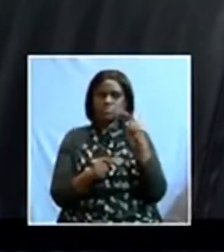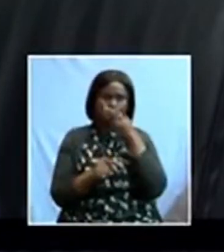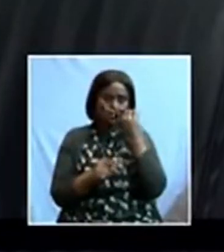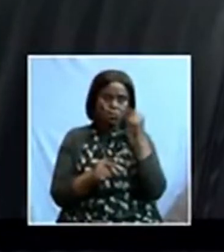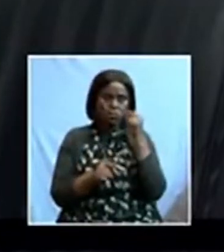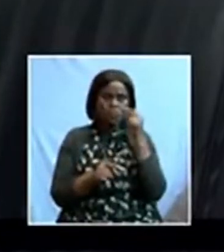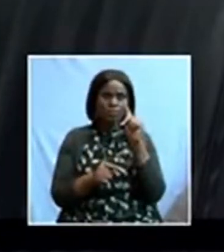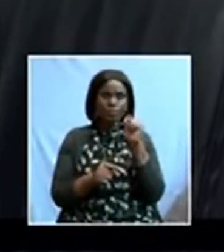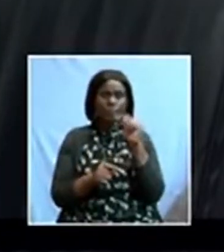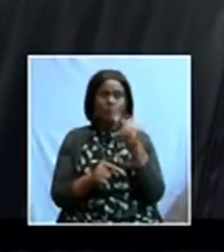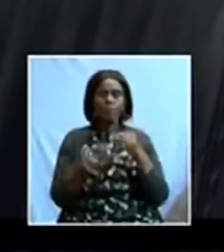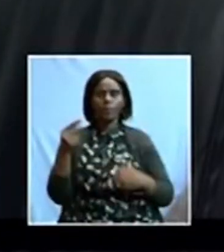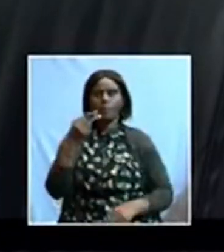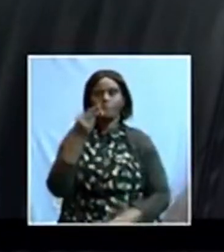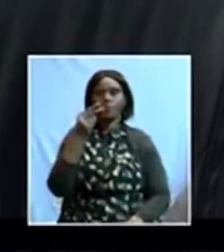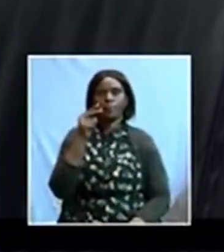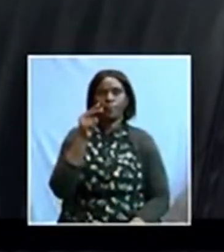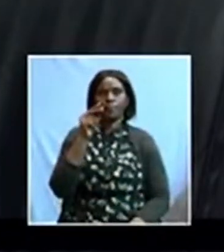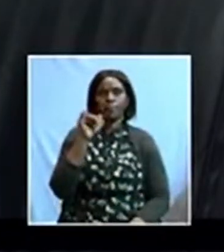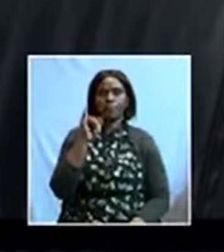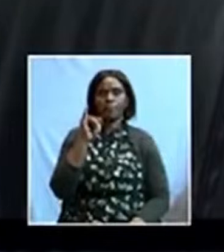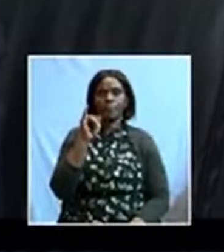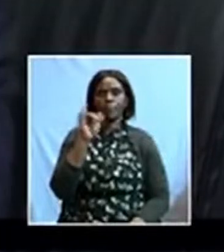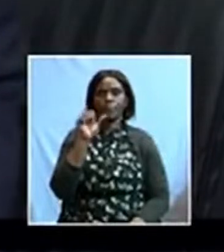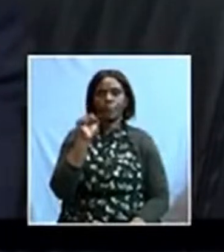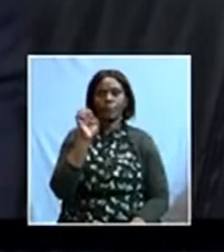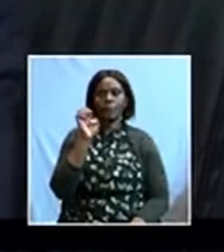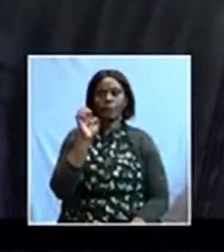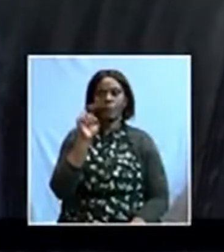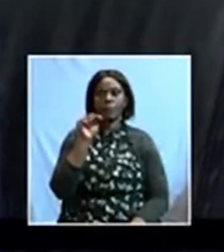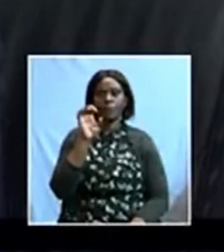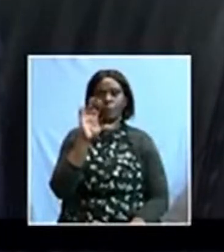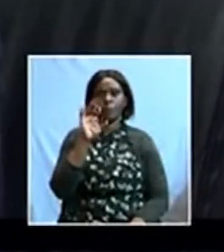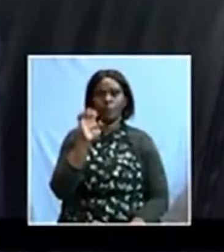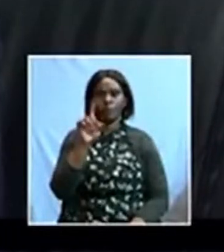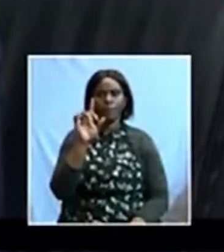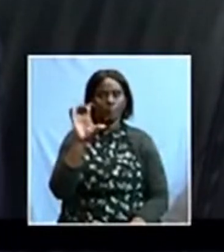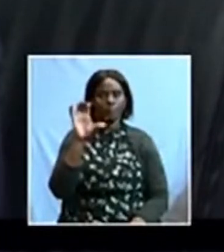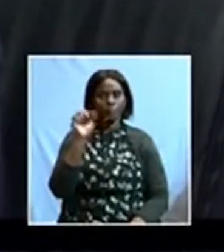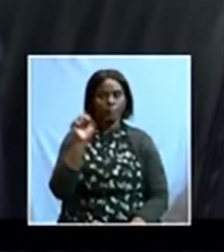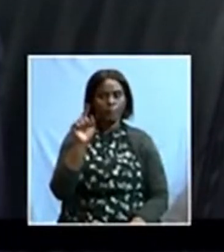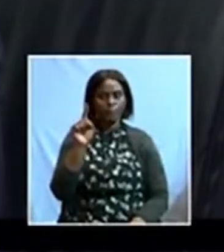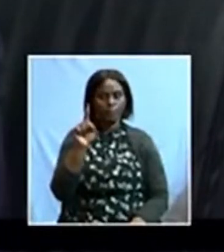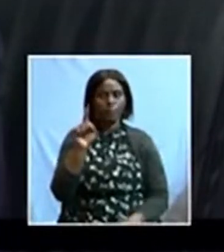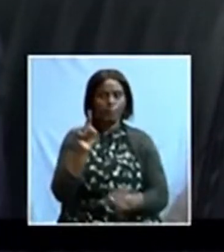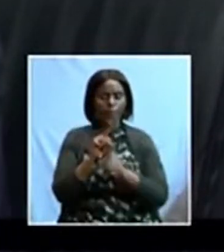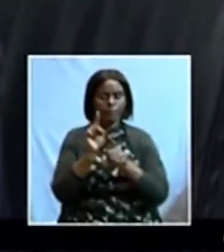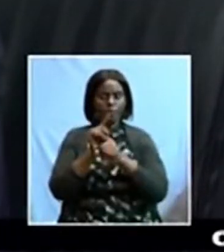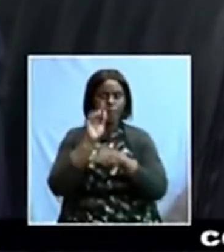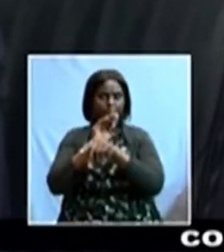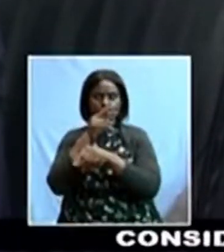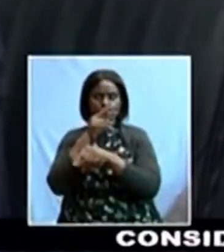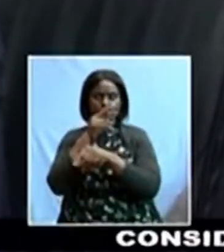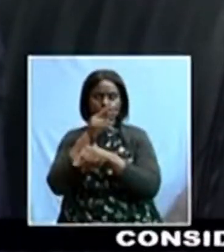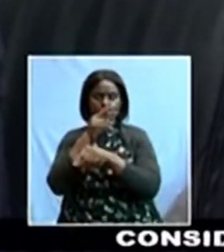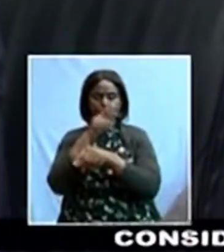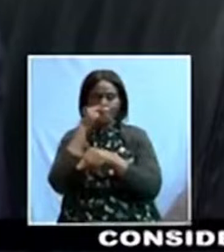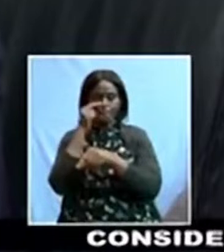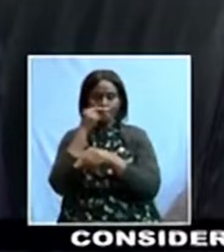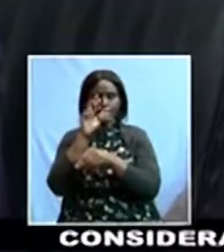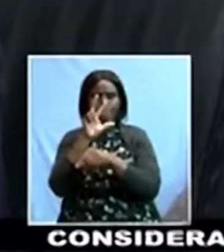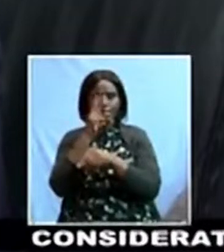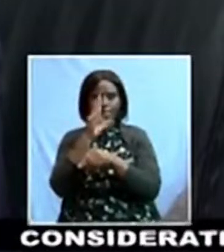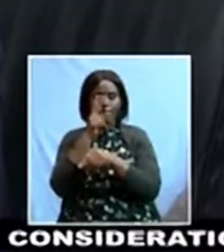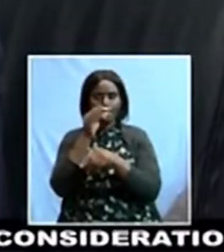license. The location was the council was in the council secretary. The remarks is stolen on the 3rd